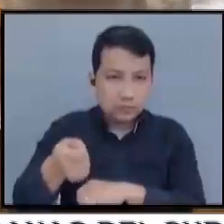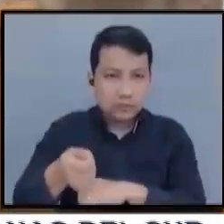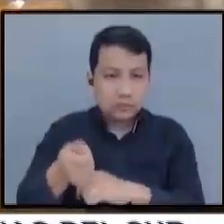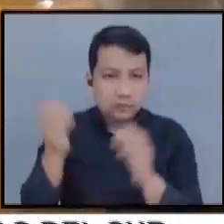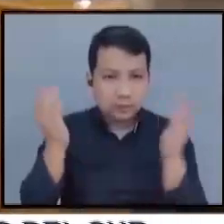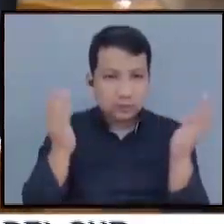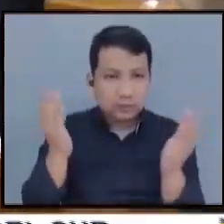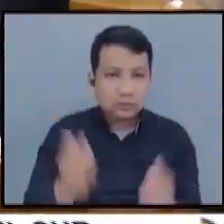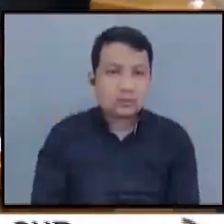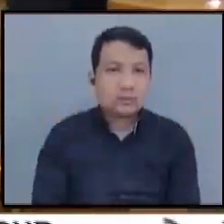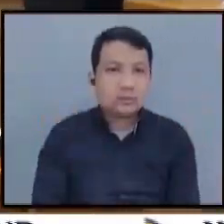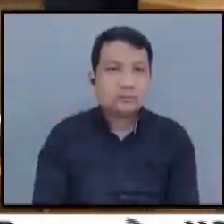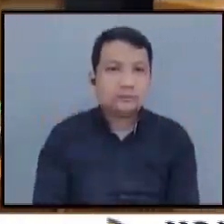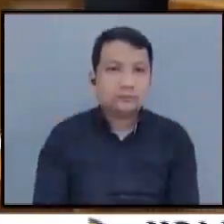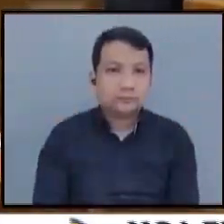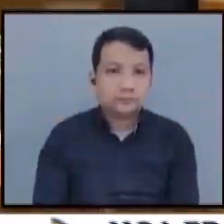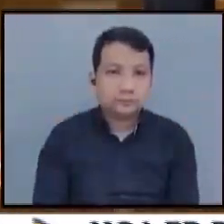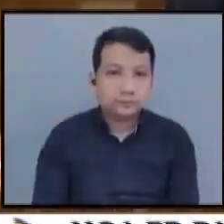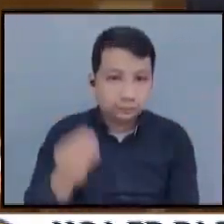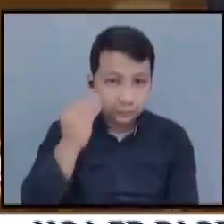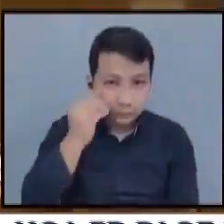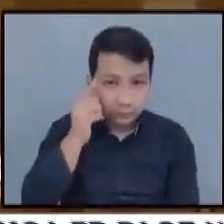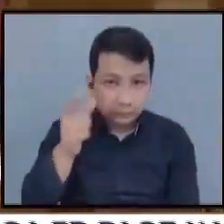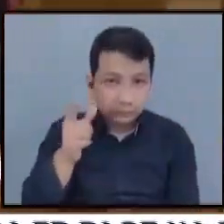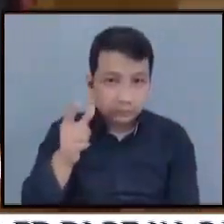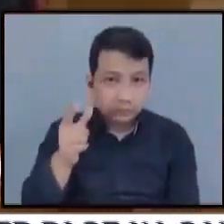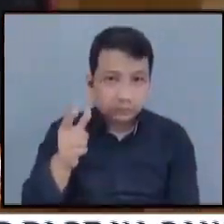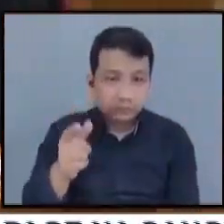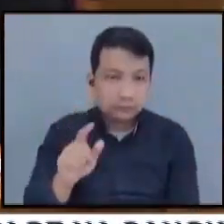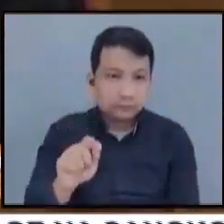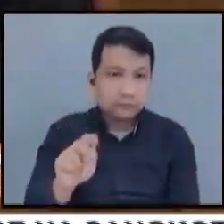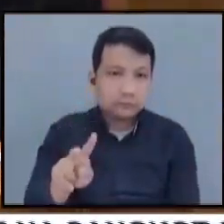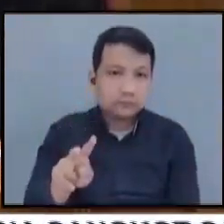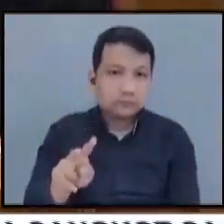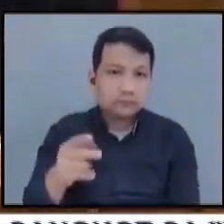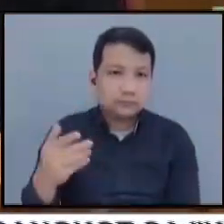Mel Alasmoras para sa Pambansang TV sa Bagong Pilipinas.